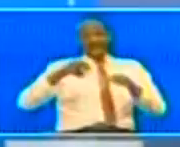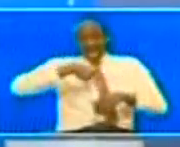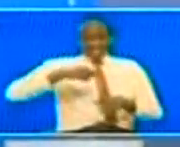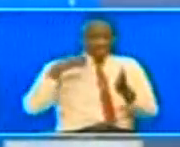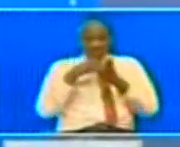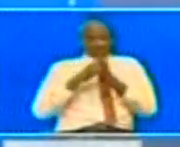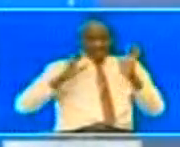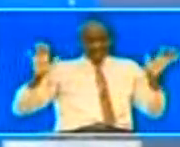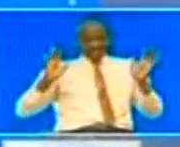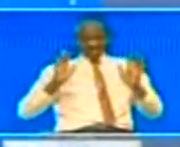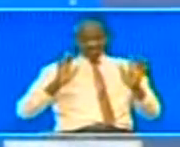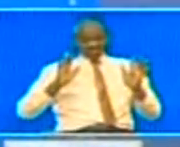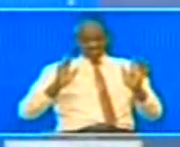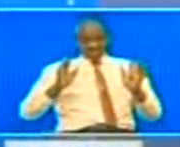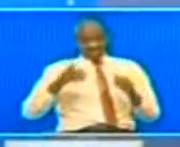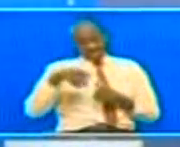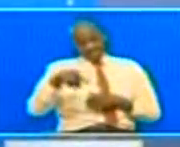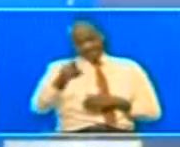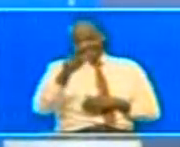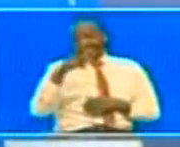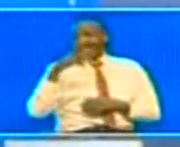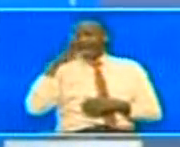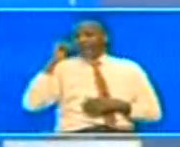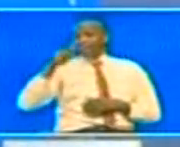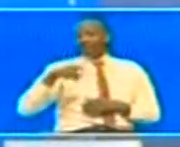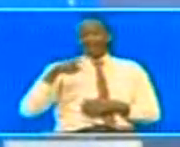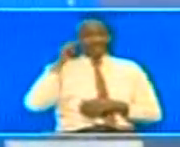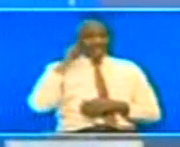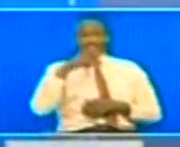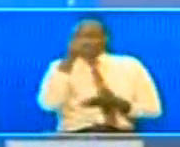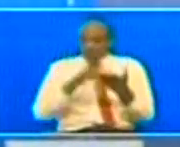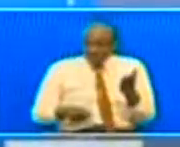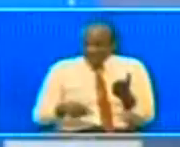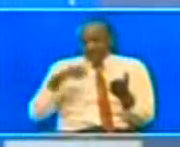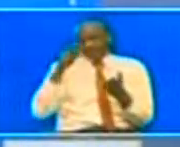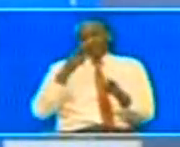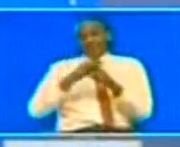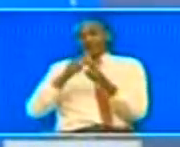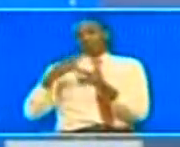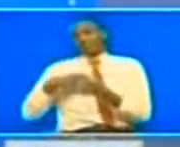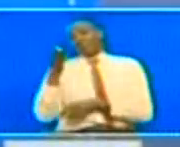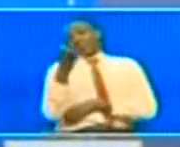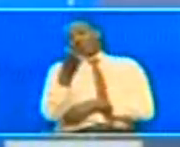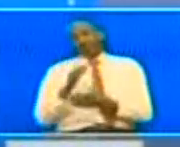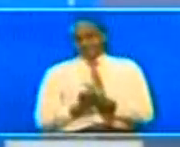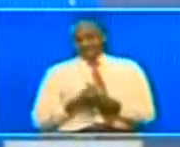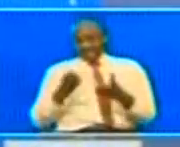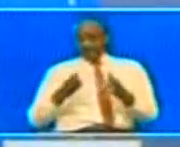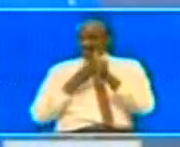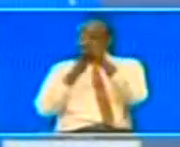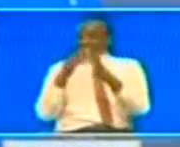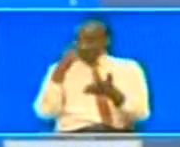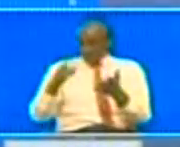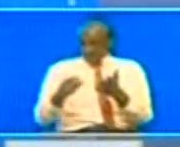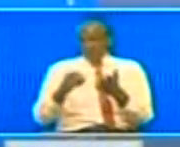Keter made a number of claims and he was basically doing nothing more than name dropping, and that leaders are reminded that the